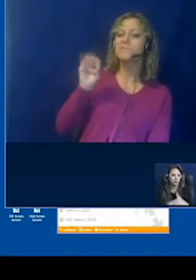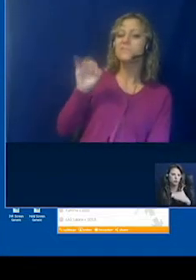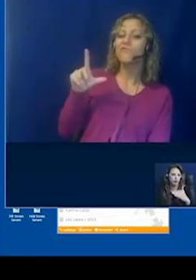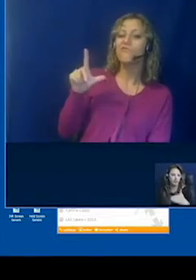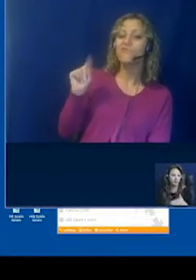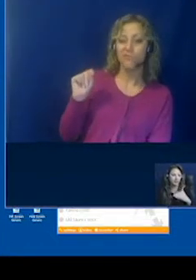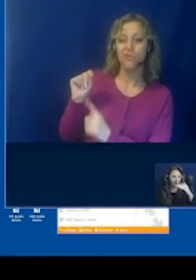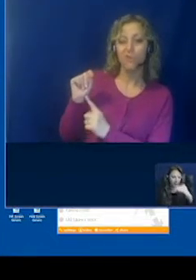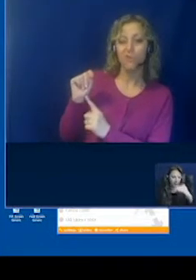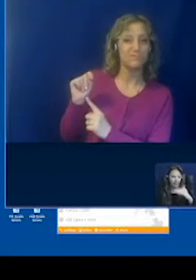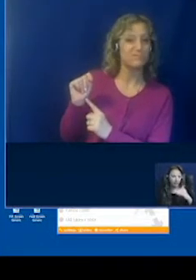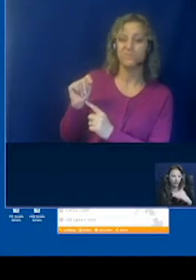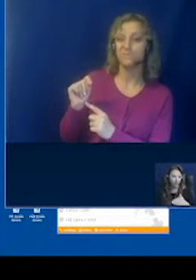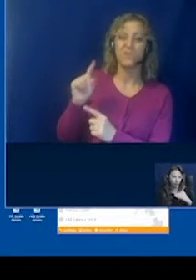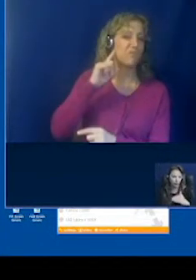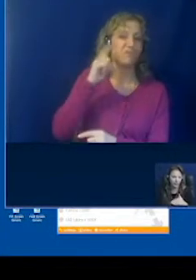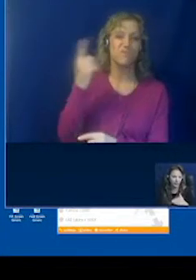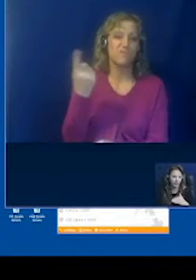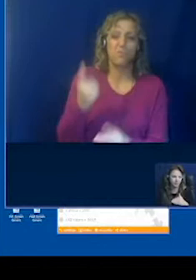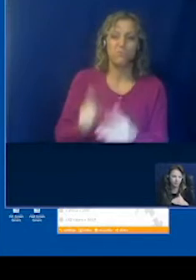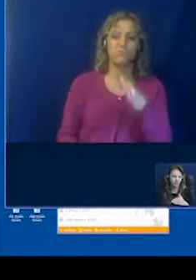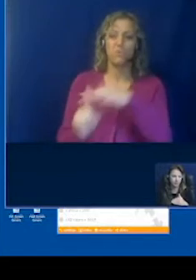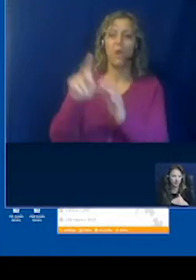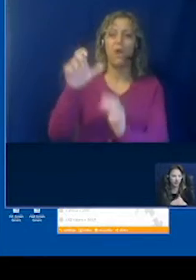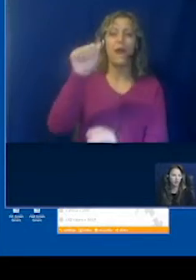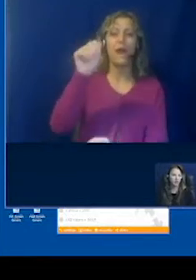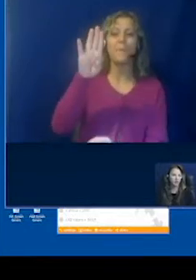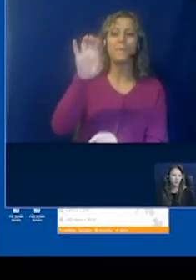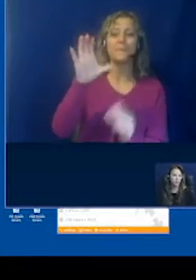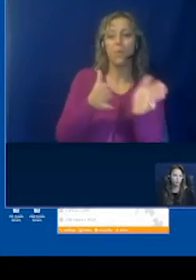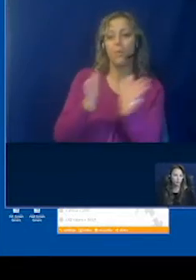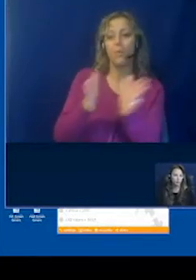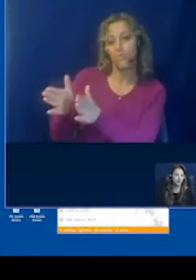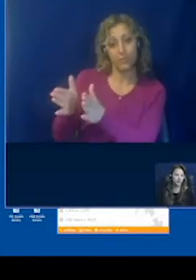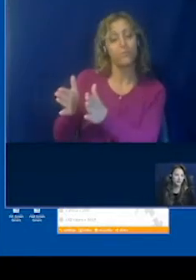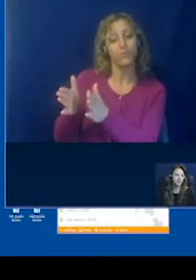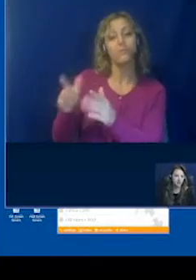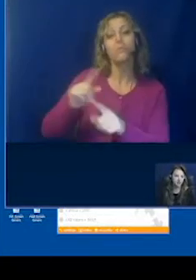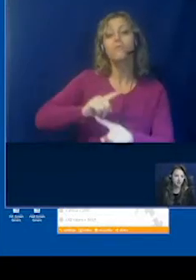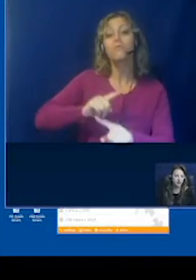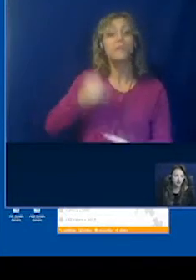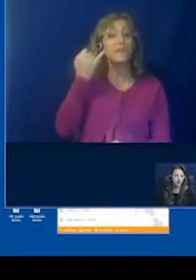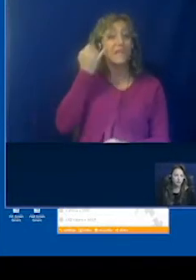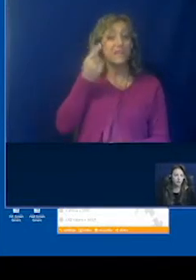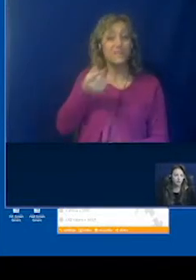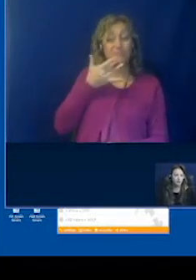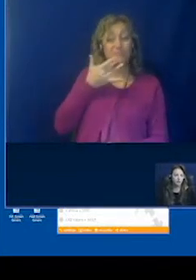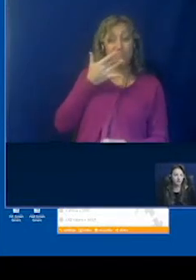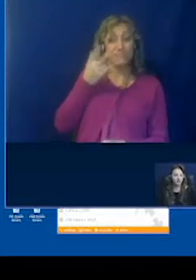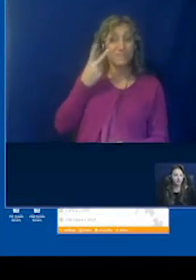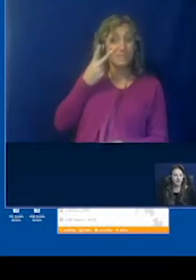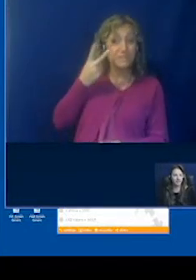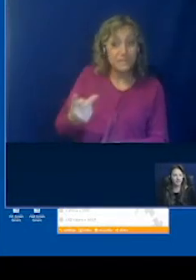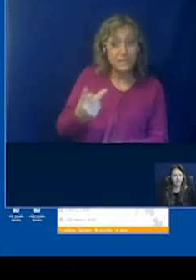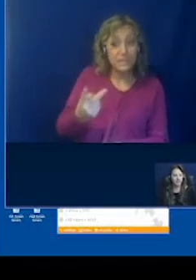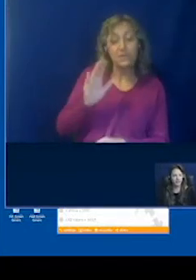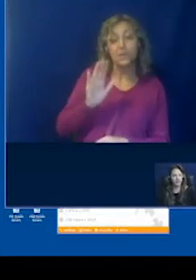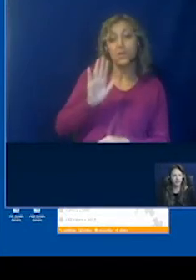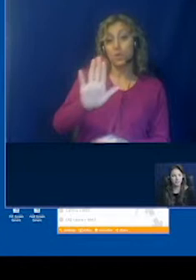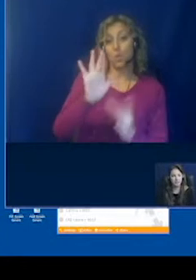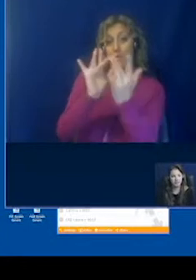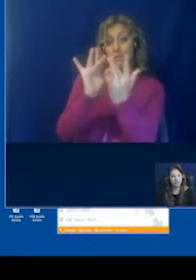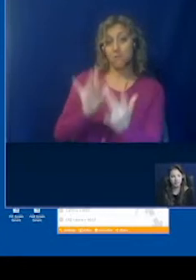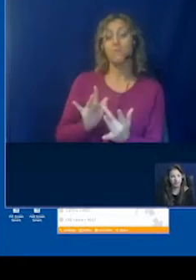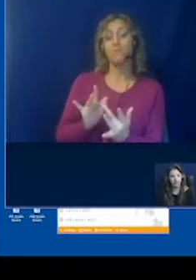It'll just show up in alphabetical order as it's mentioned here. But if you would rather see your contacts and